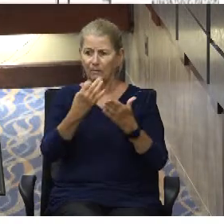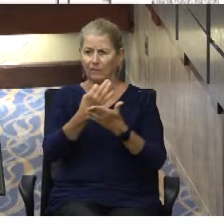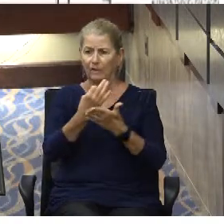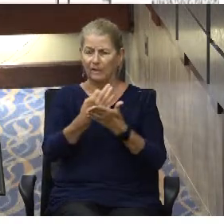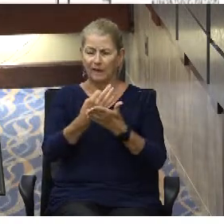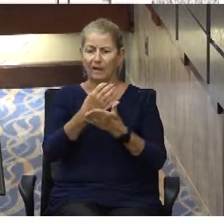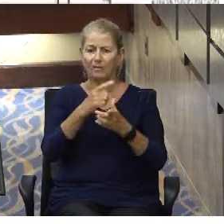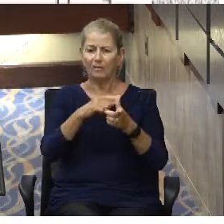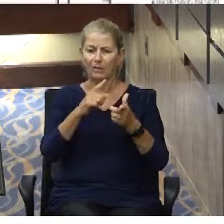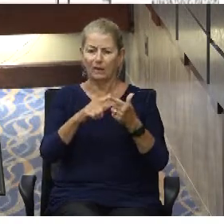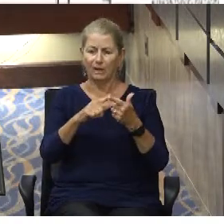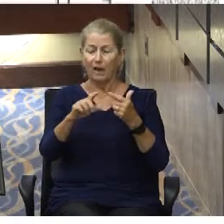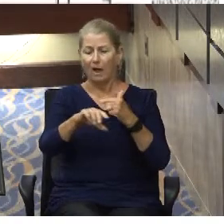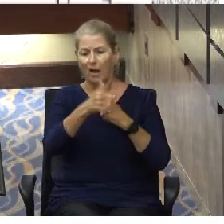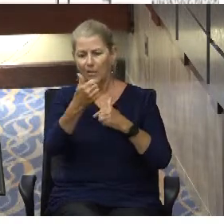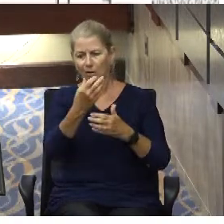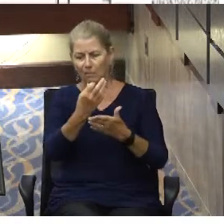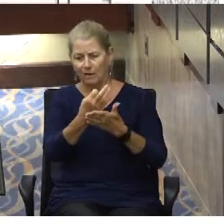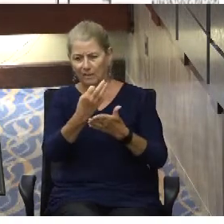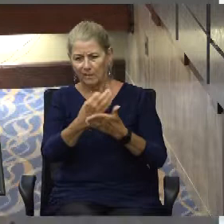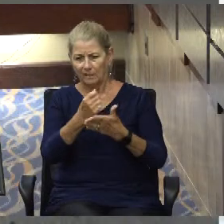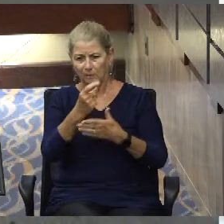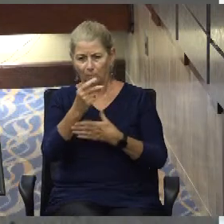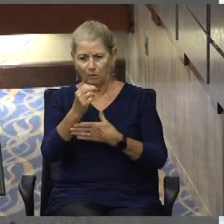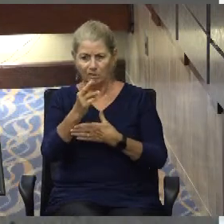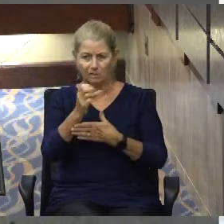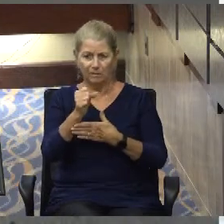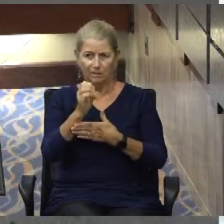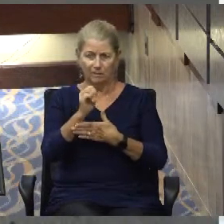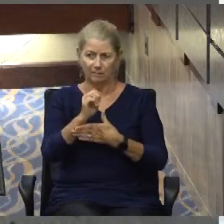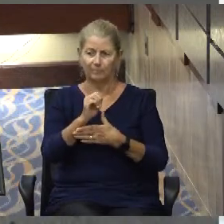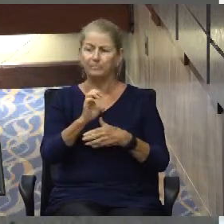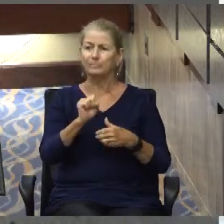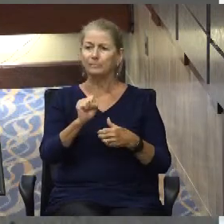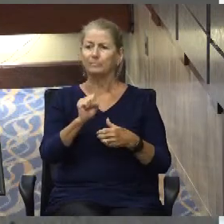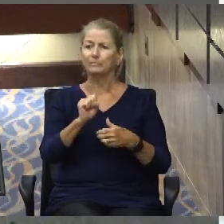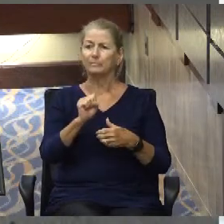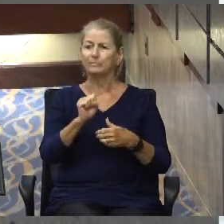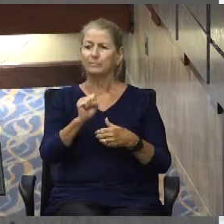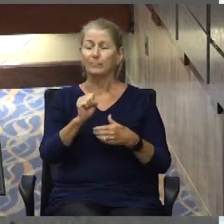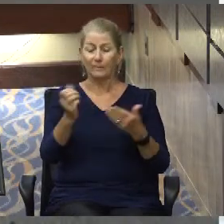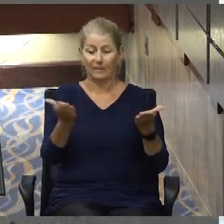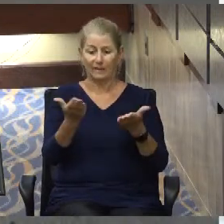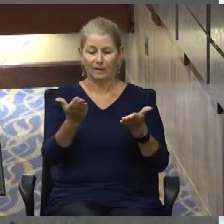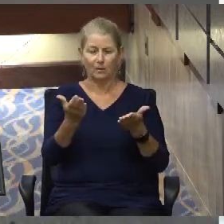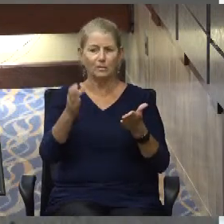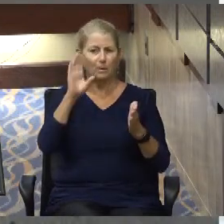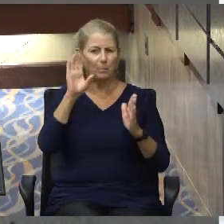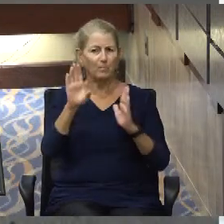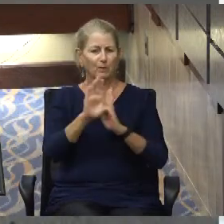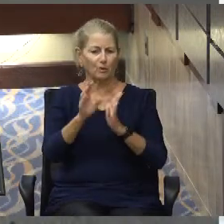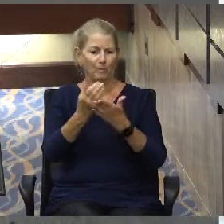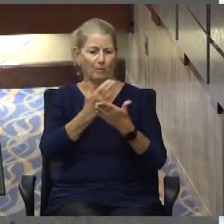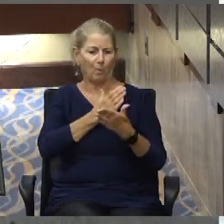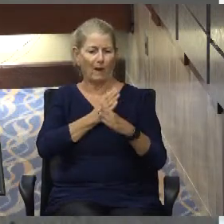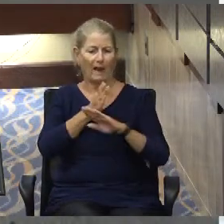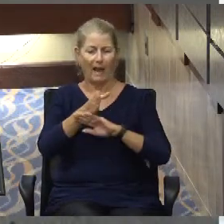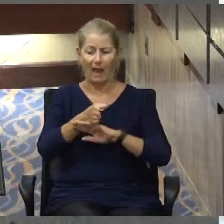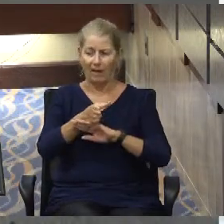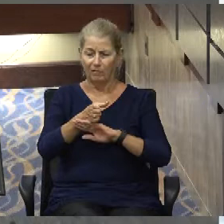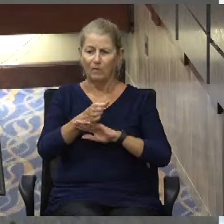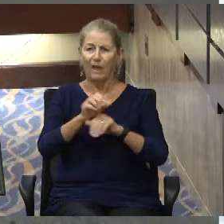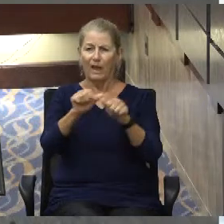other funding sources, including TIF funds. So here's a before and after of section that we have done